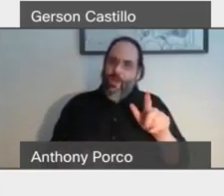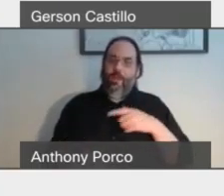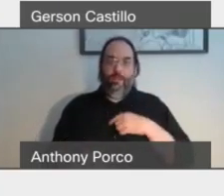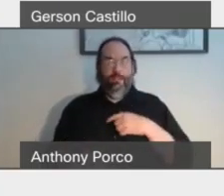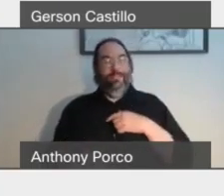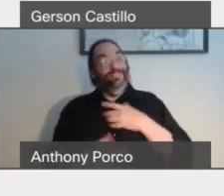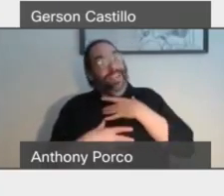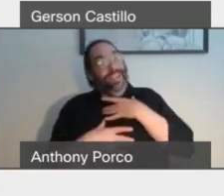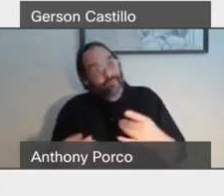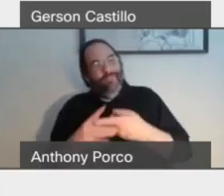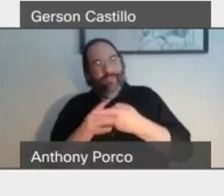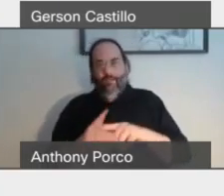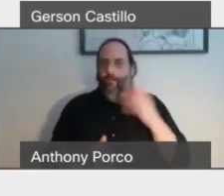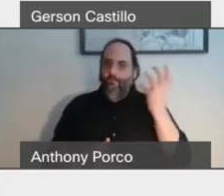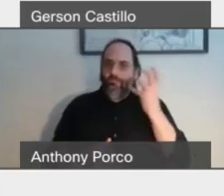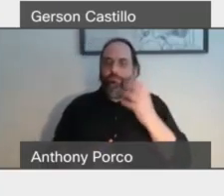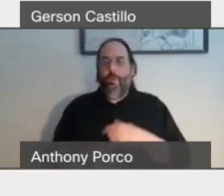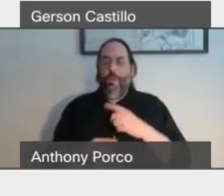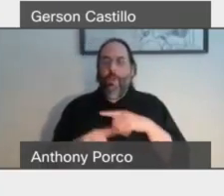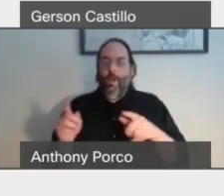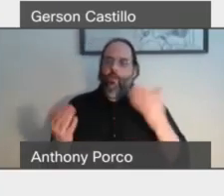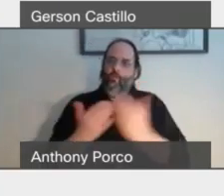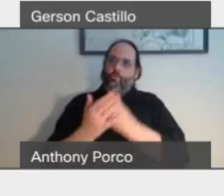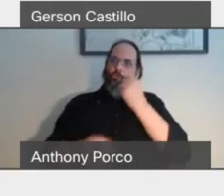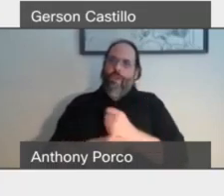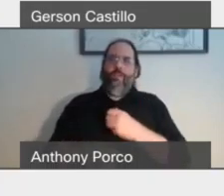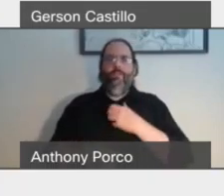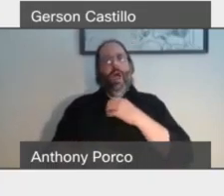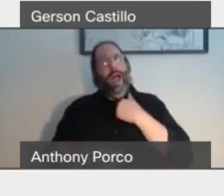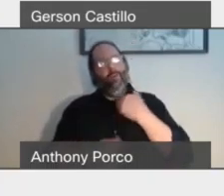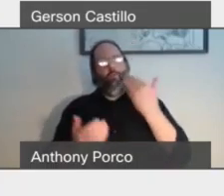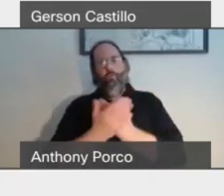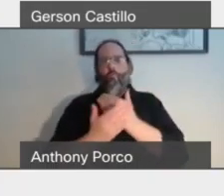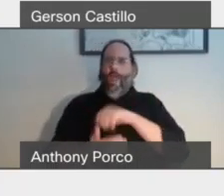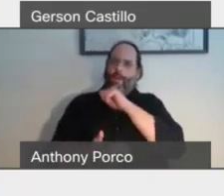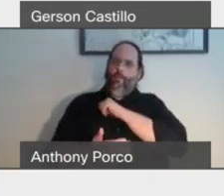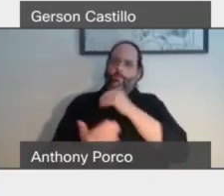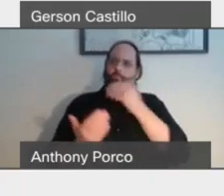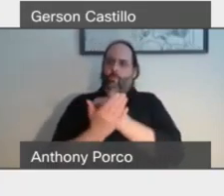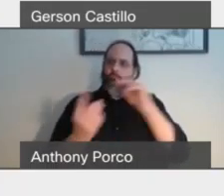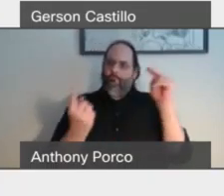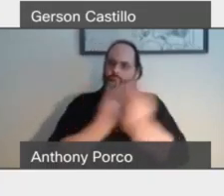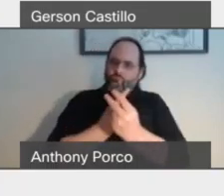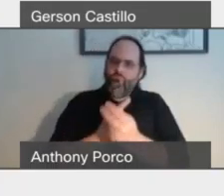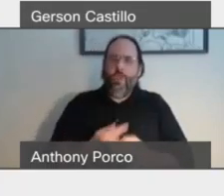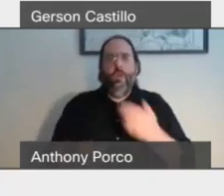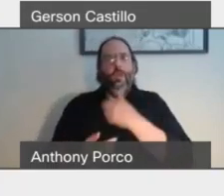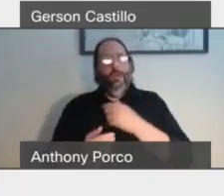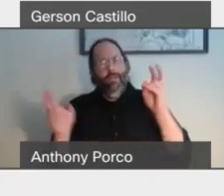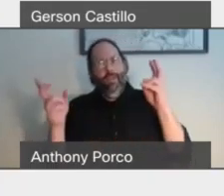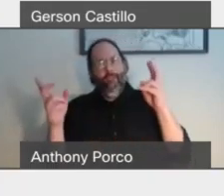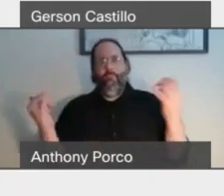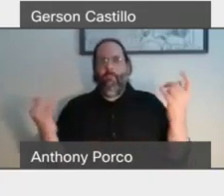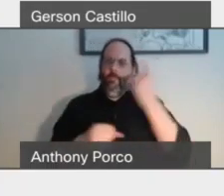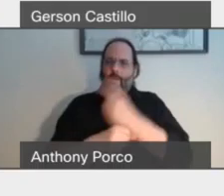an interesting start, but it's a new year, so let's have a new outlook. The theme for today's All Hands Town